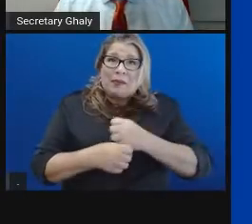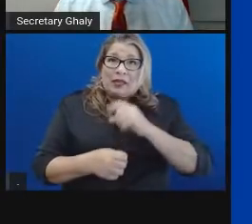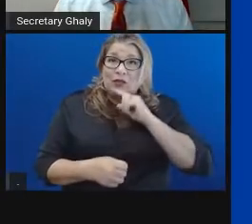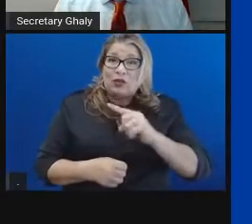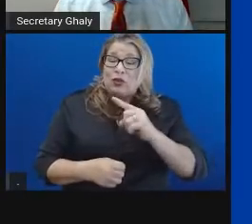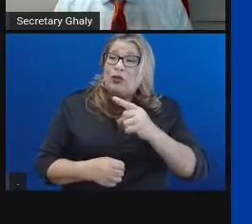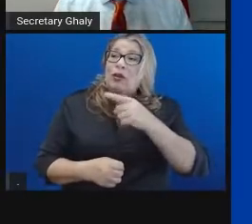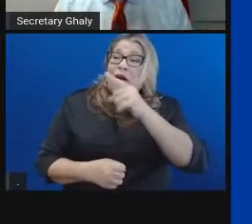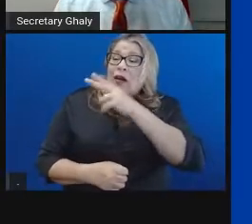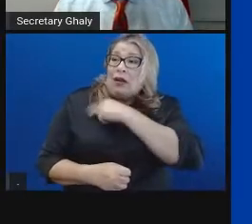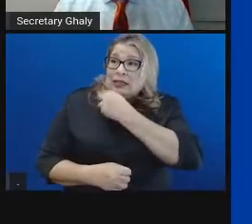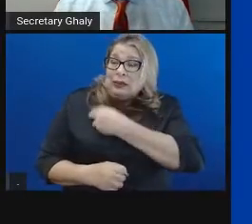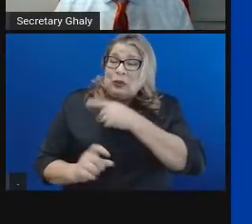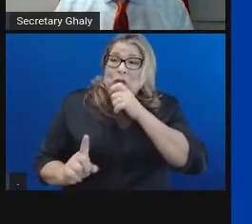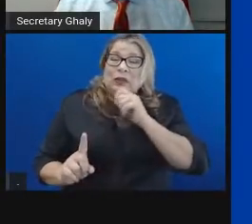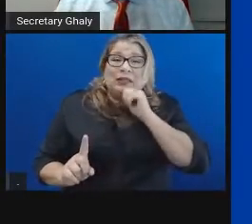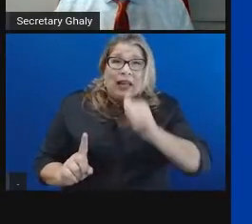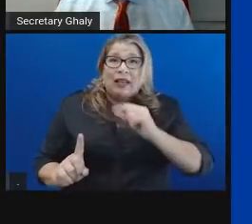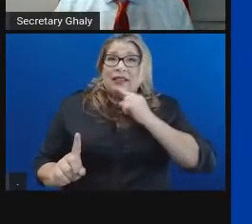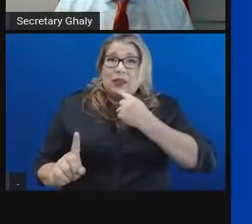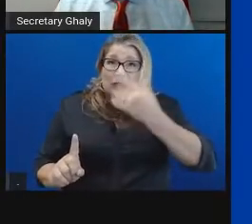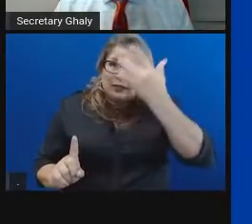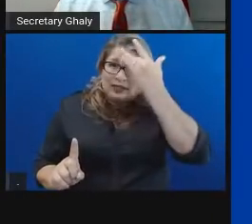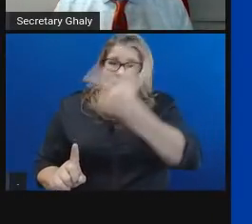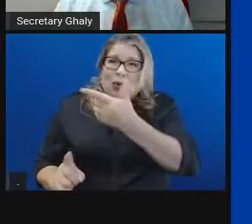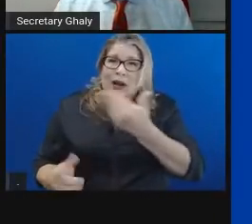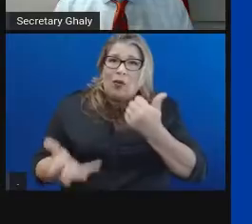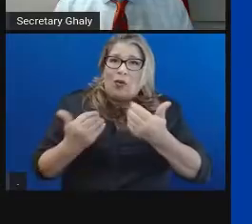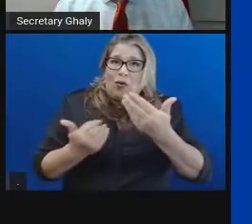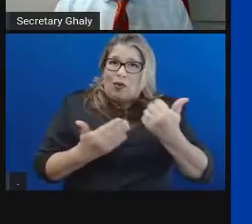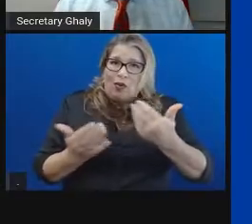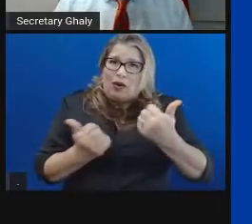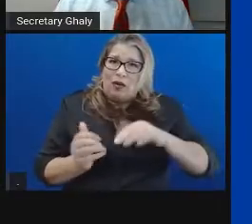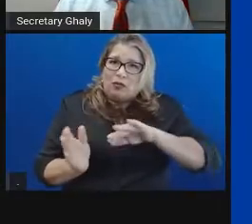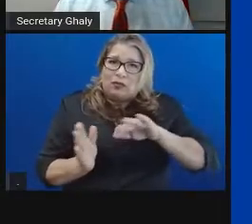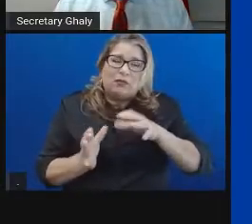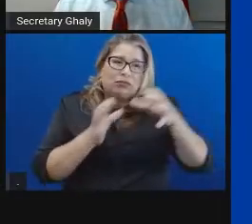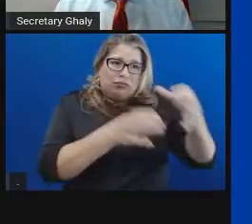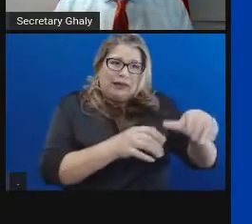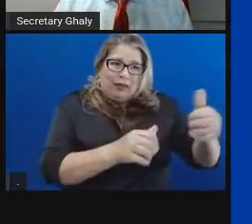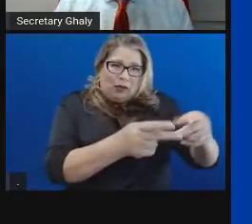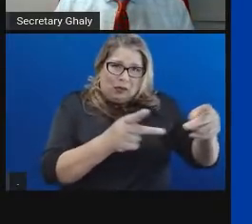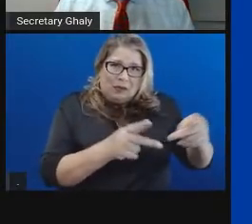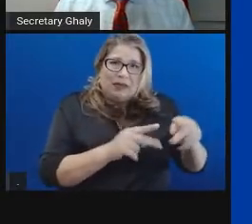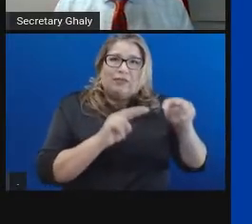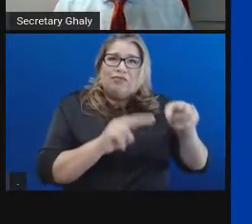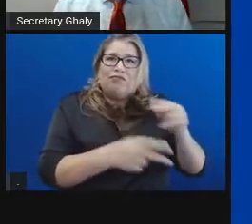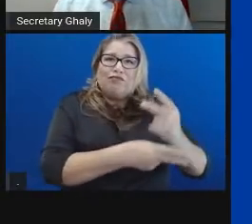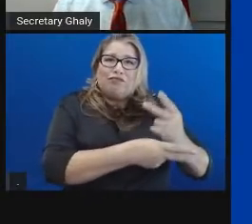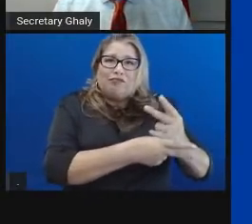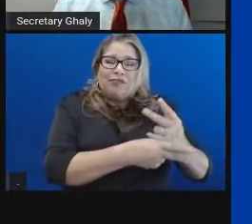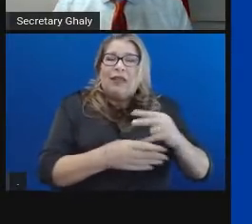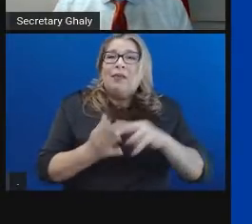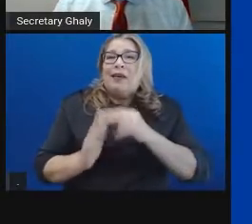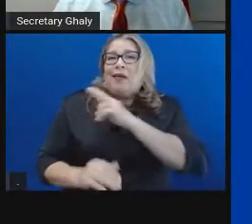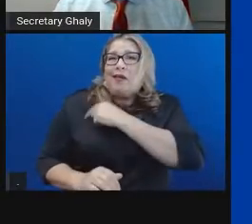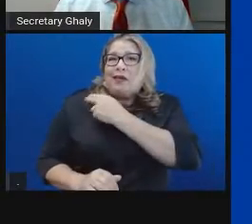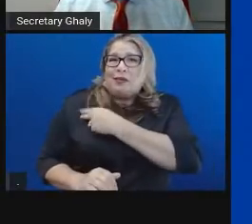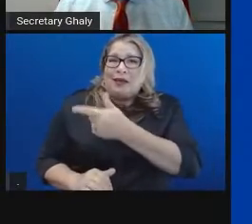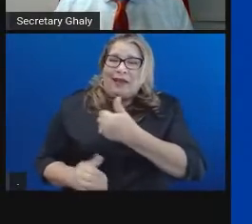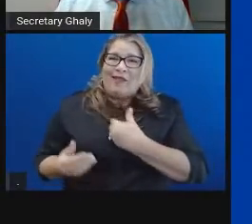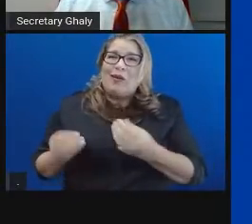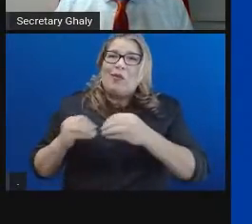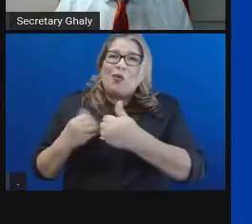hospitals, some efforts in Los Angeles County, in Riverside County, in San Bernardino County, in San Diego County,